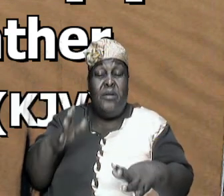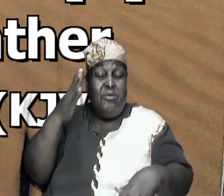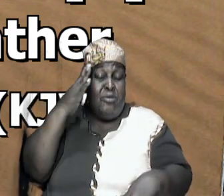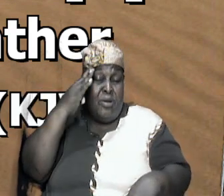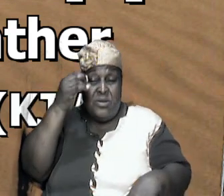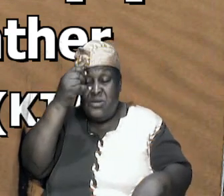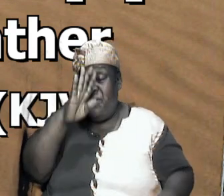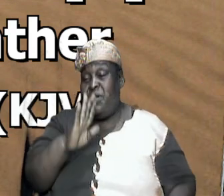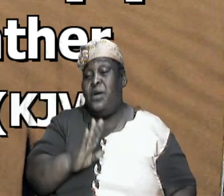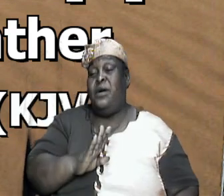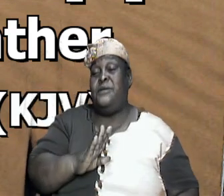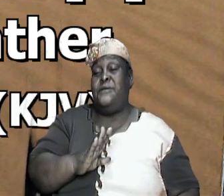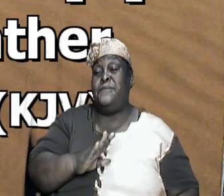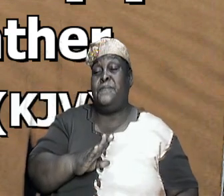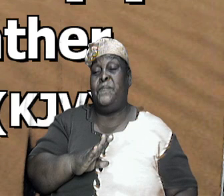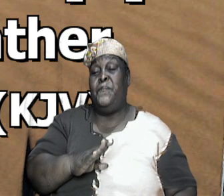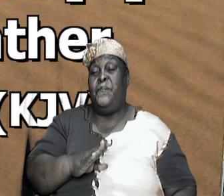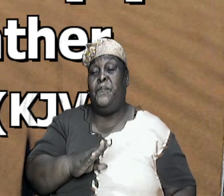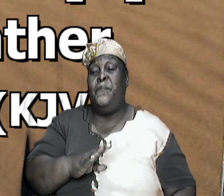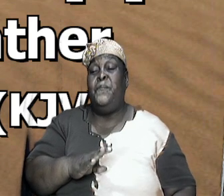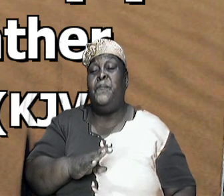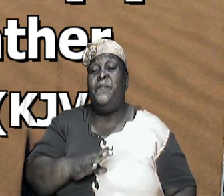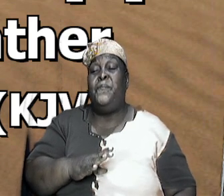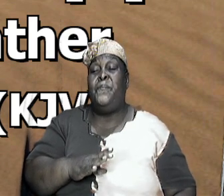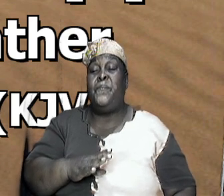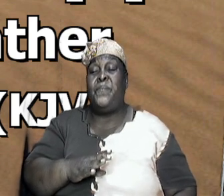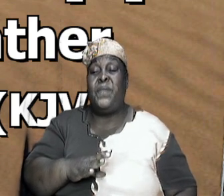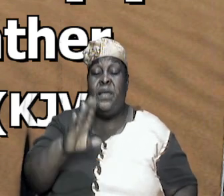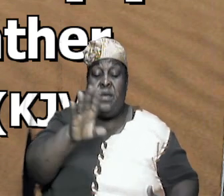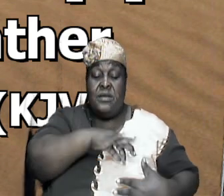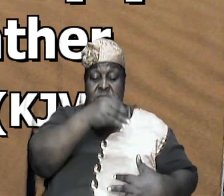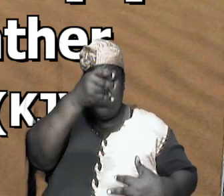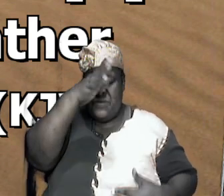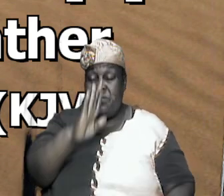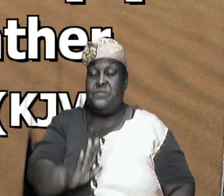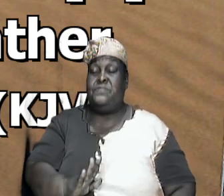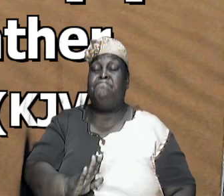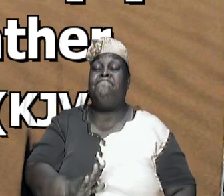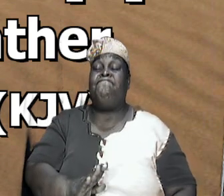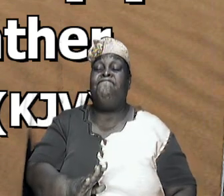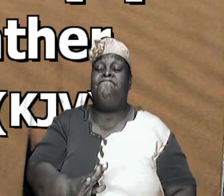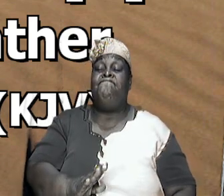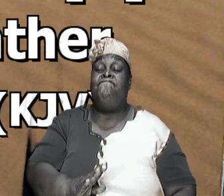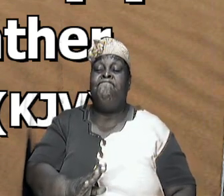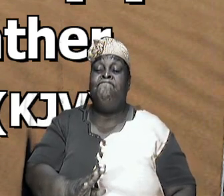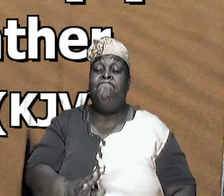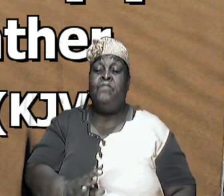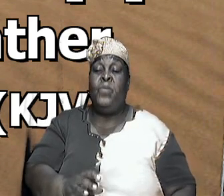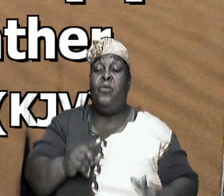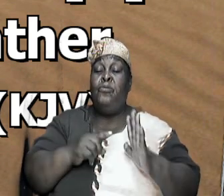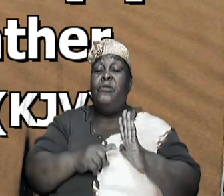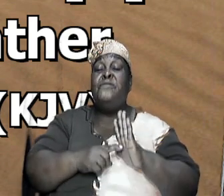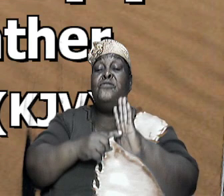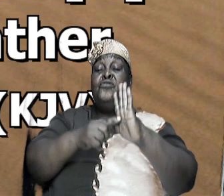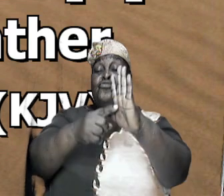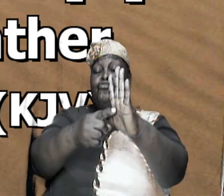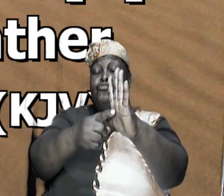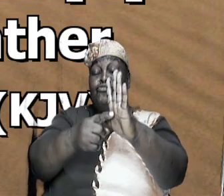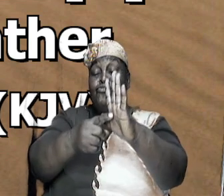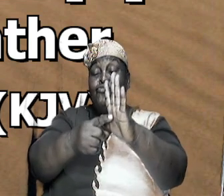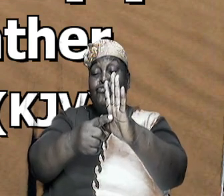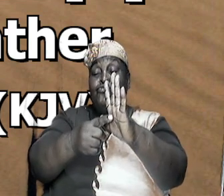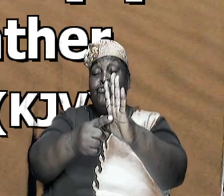of Christ. The, you know, the Spirit of God will reveal